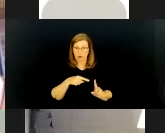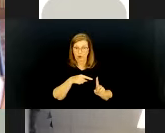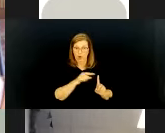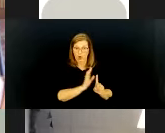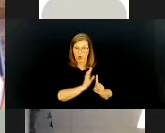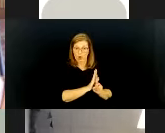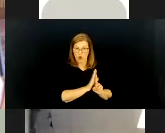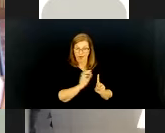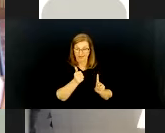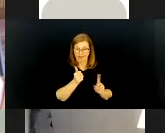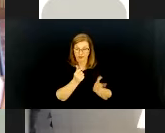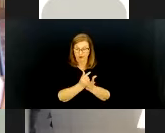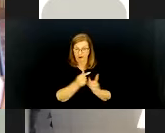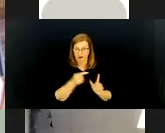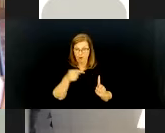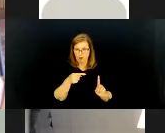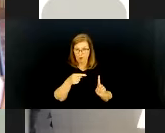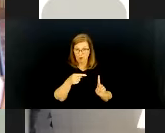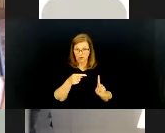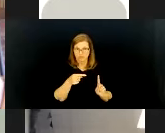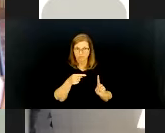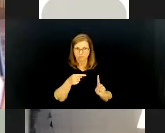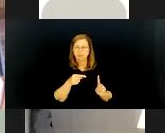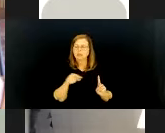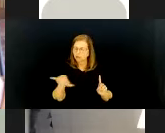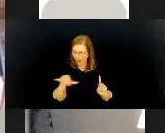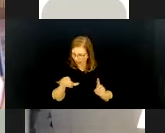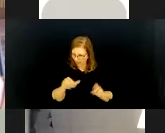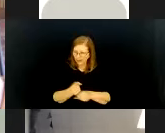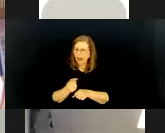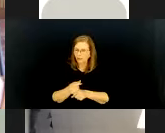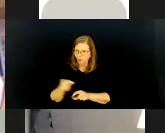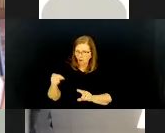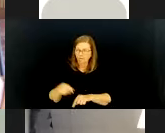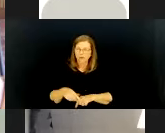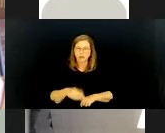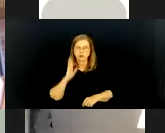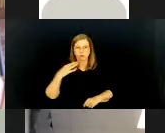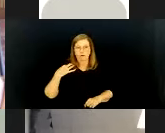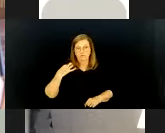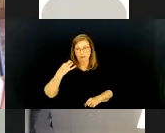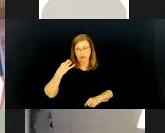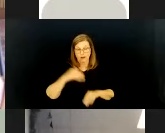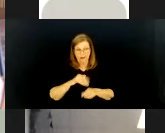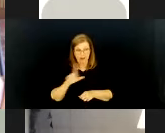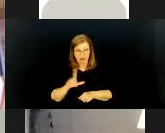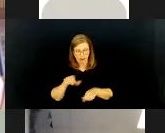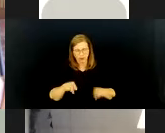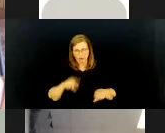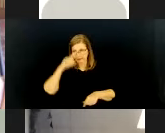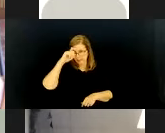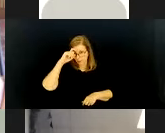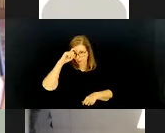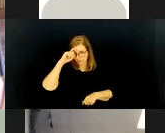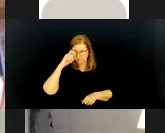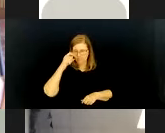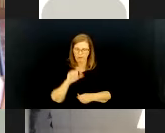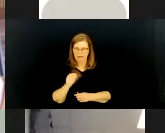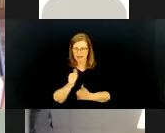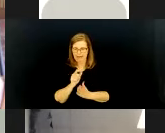grade goal, so like it's like an annual goal. So she's going to volunteer at the library during the summer for at least 10